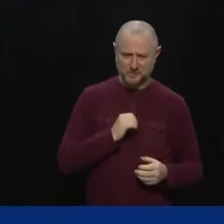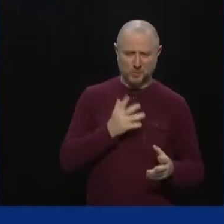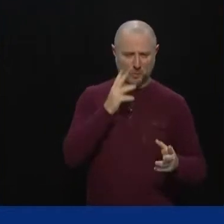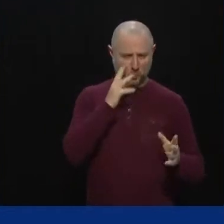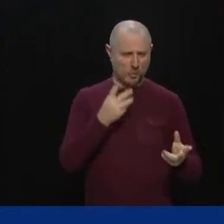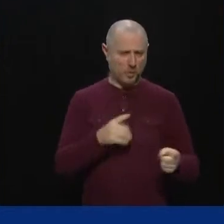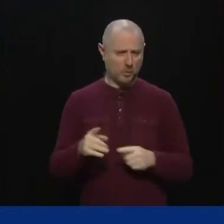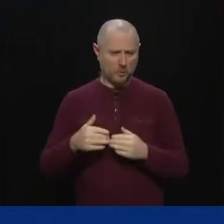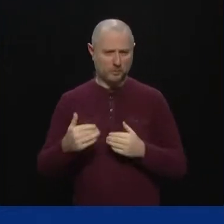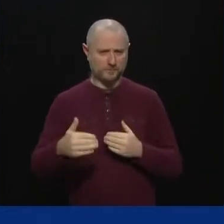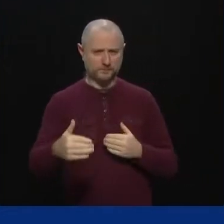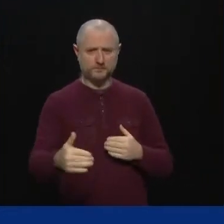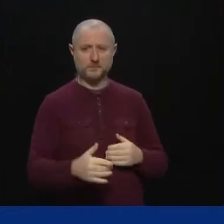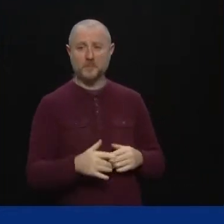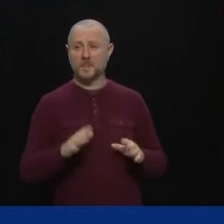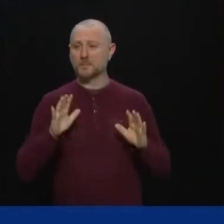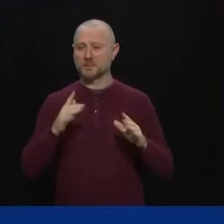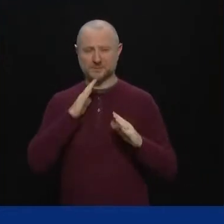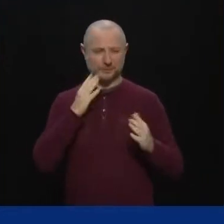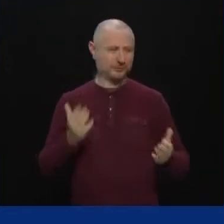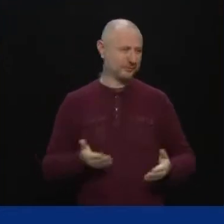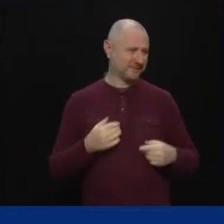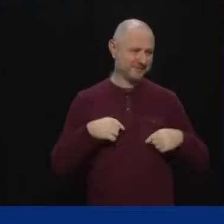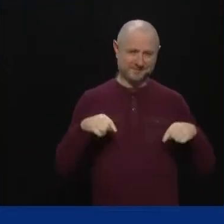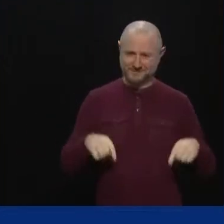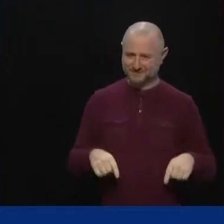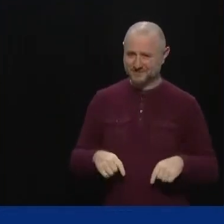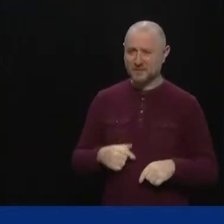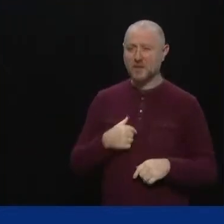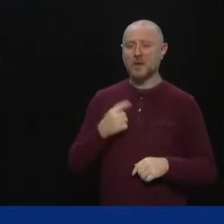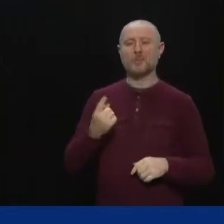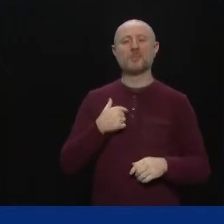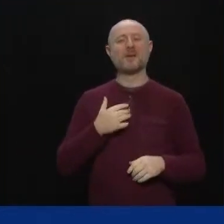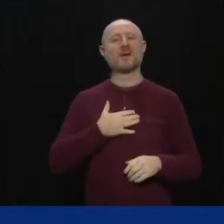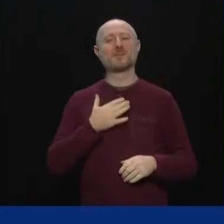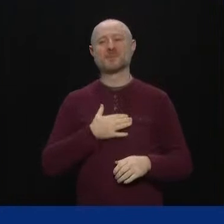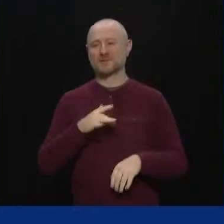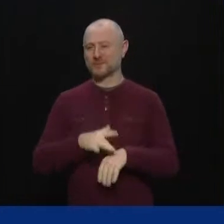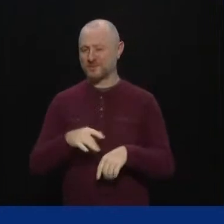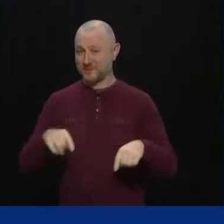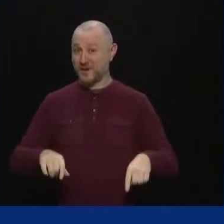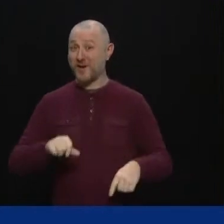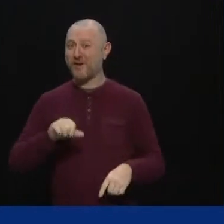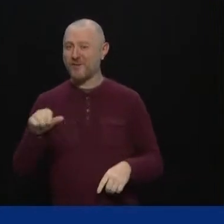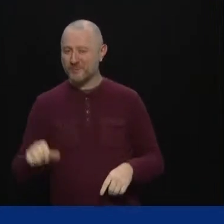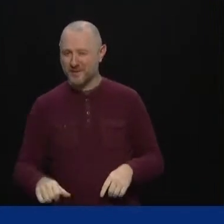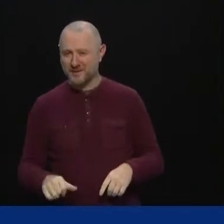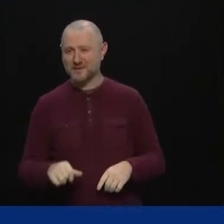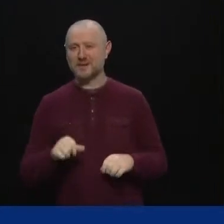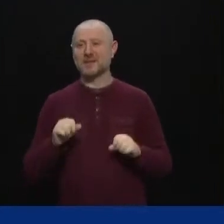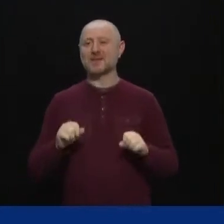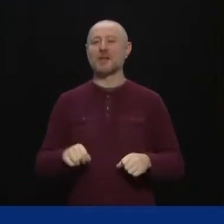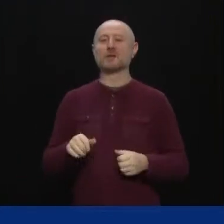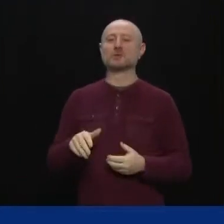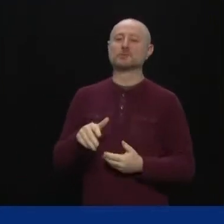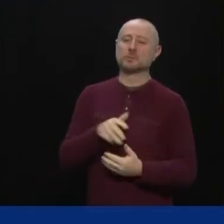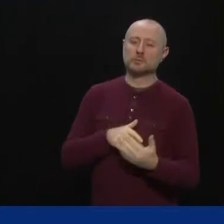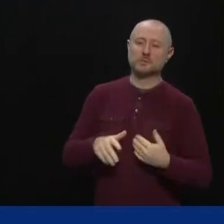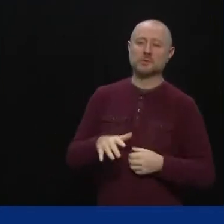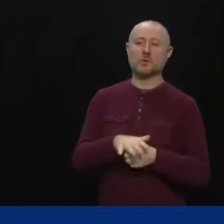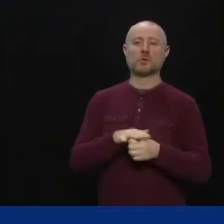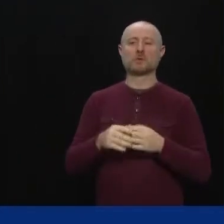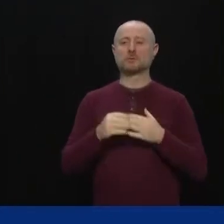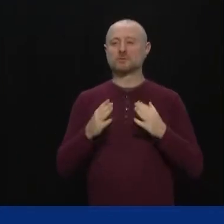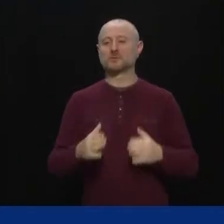So great to be here, but also always happy to be in Albany, where I get a chance to spend time with my local leaders, starting with our Mayor,